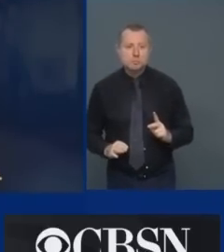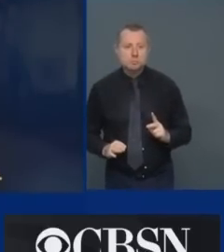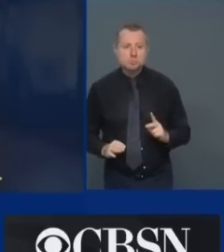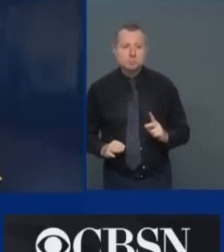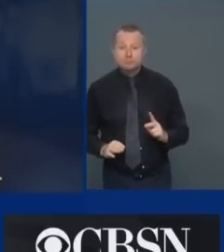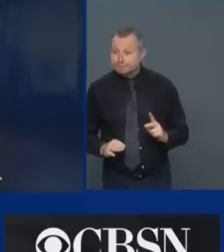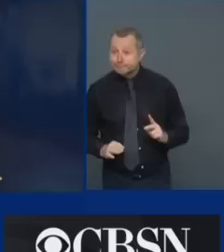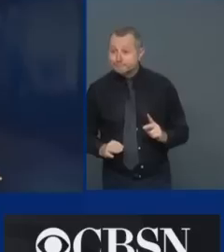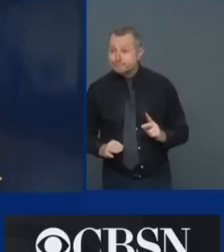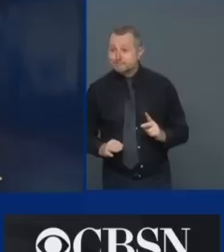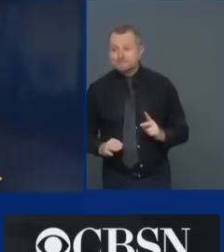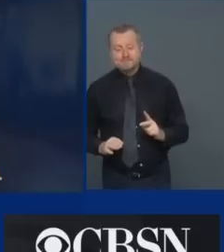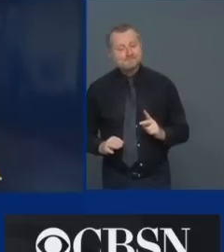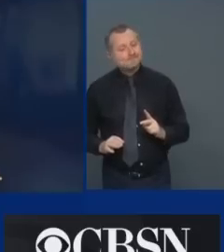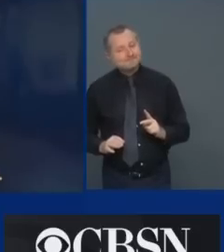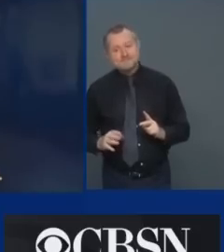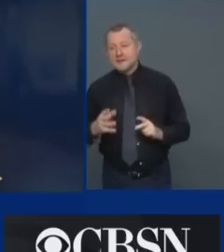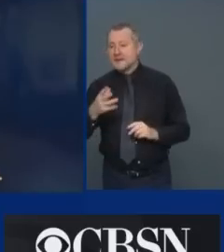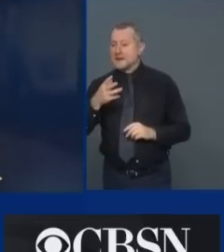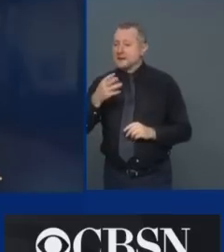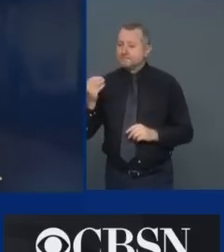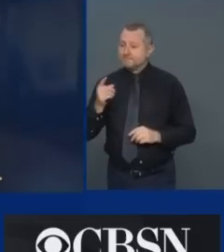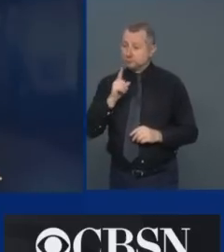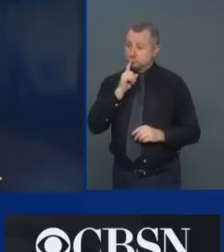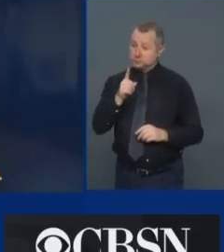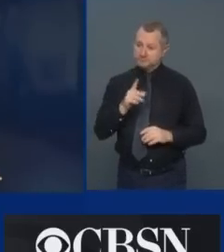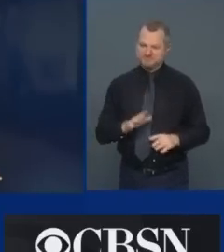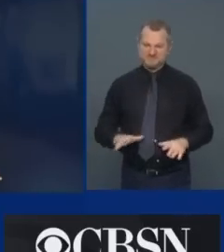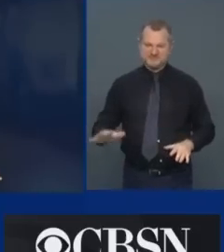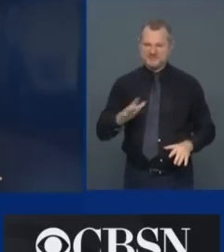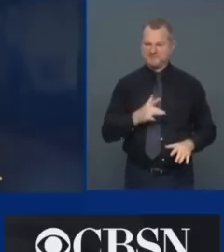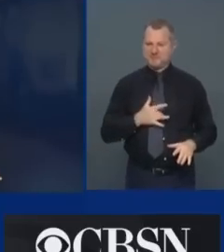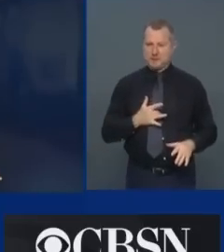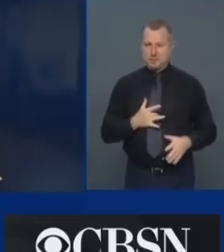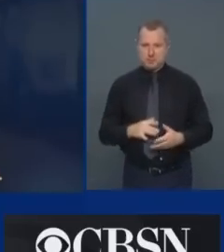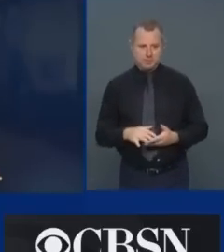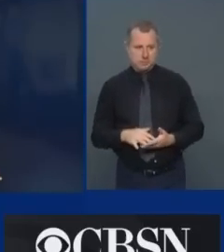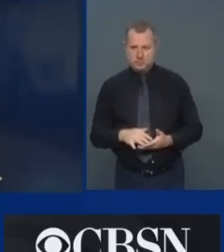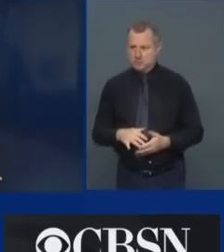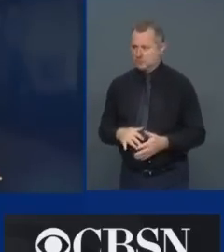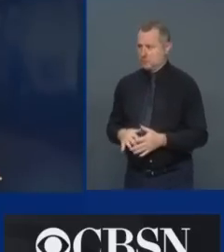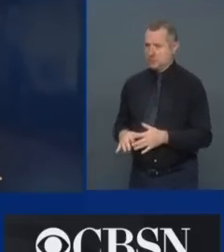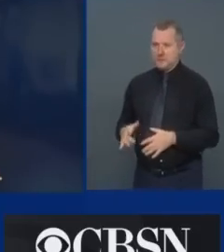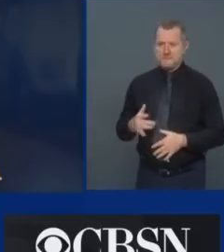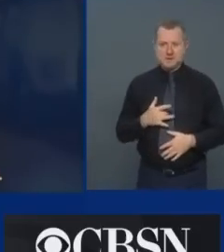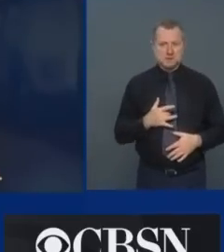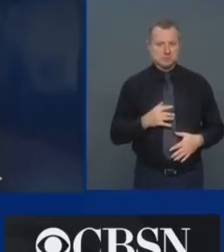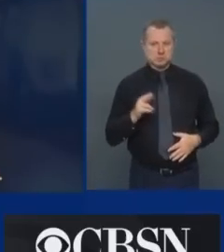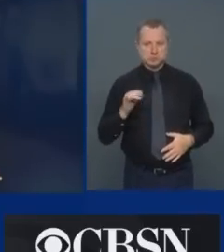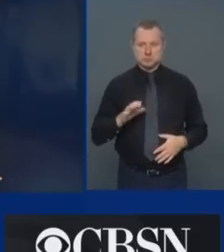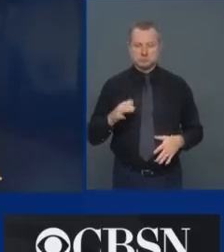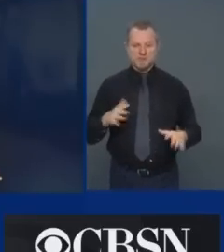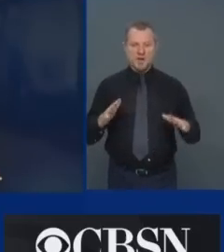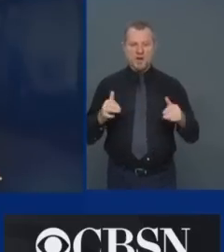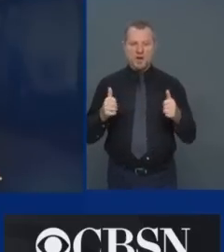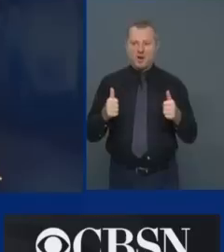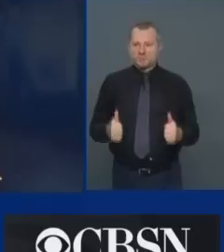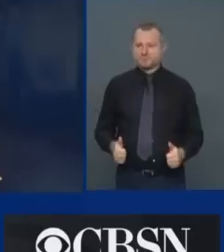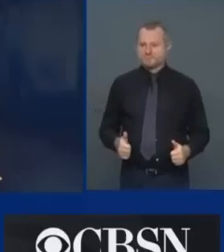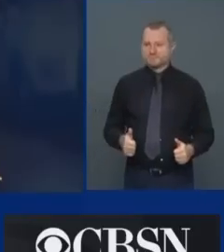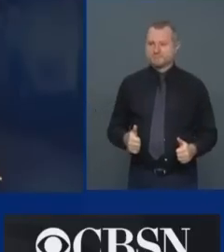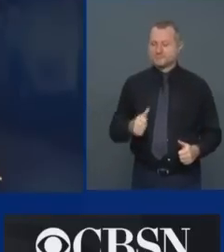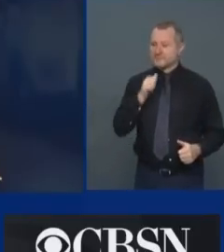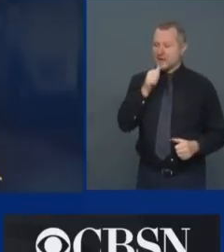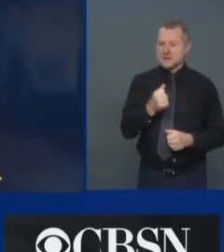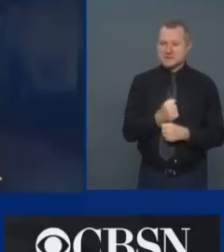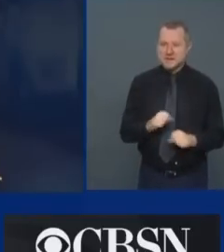And everybody has a sense that crime is worse and the city is not as safe. At the same time